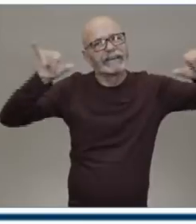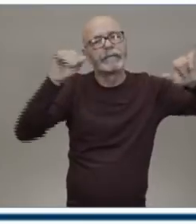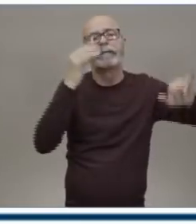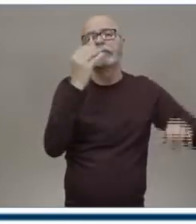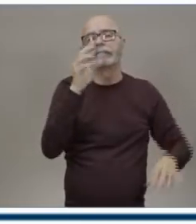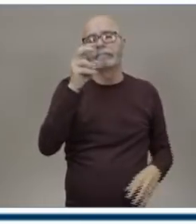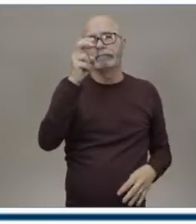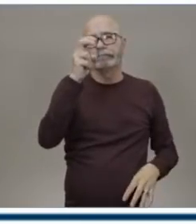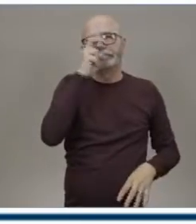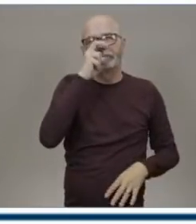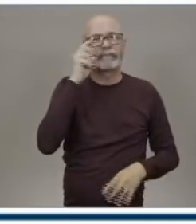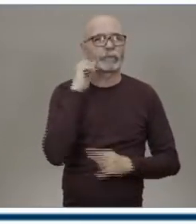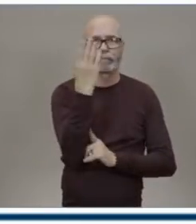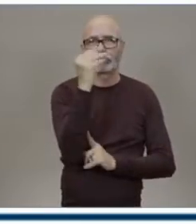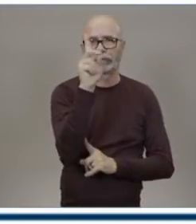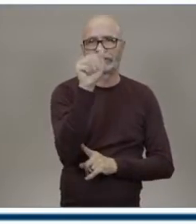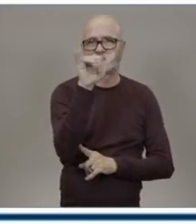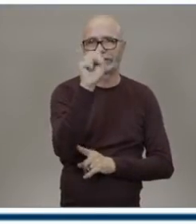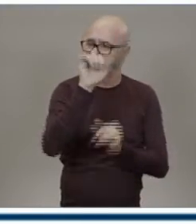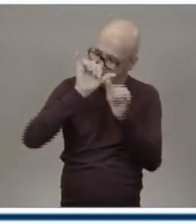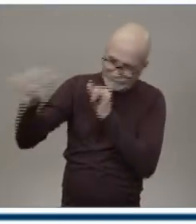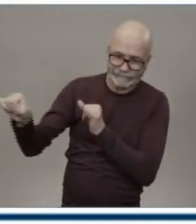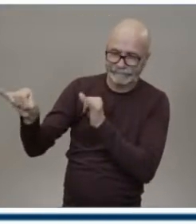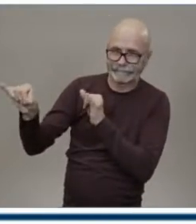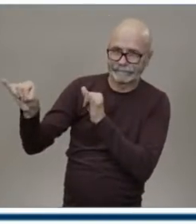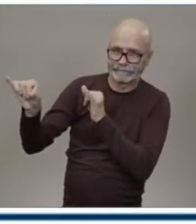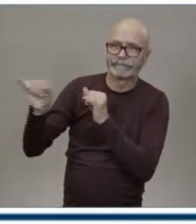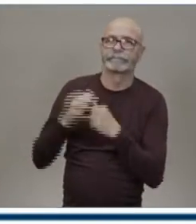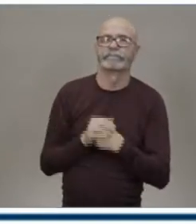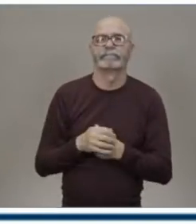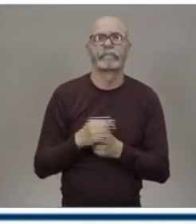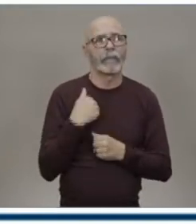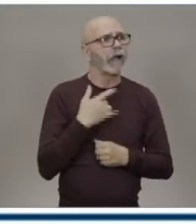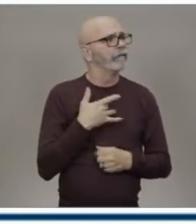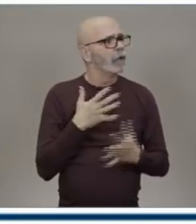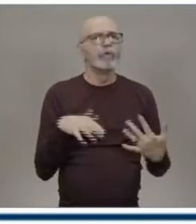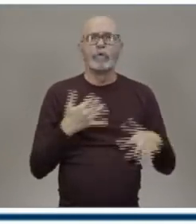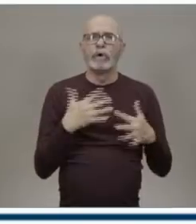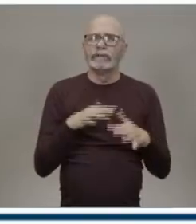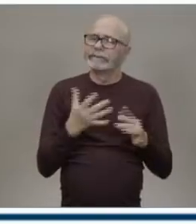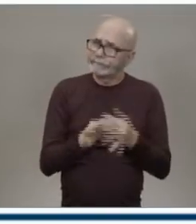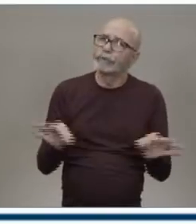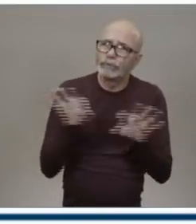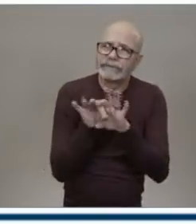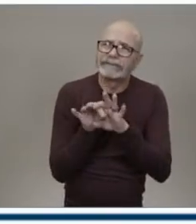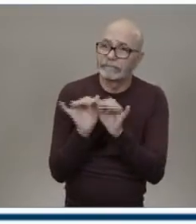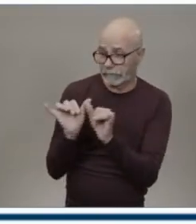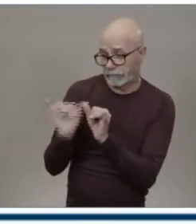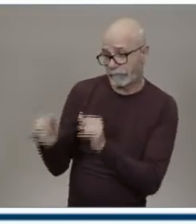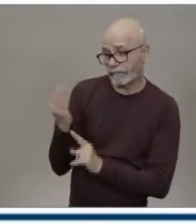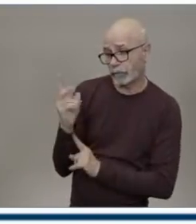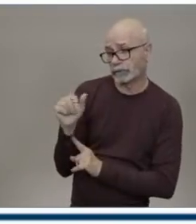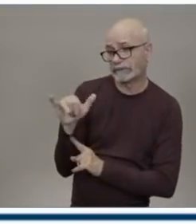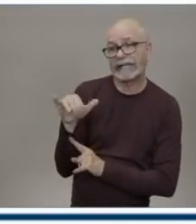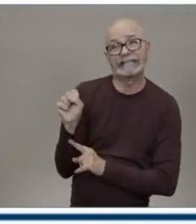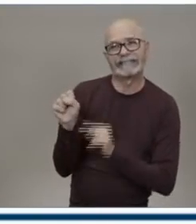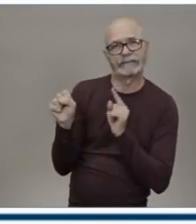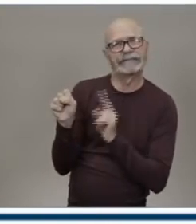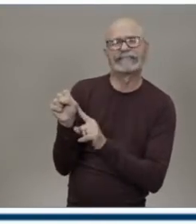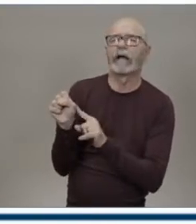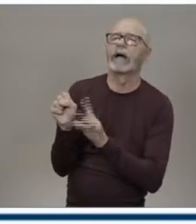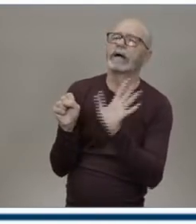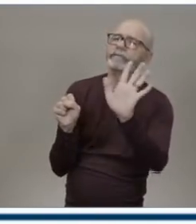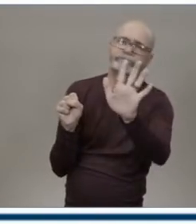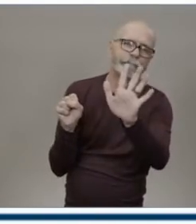period. And all of this, to me, shows how important the quarantine period is and that it cannot be replaced